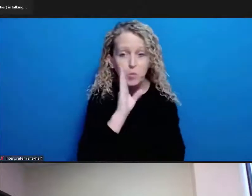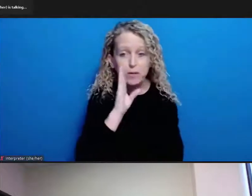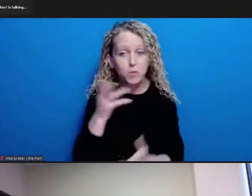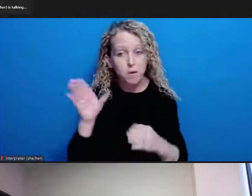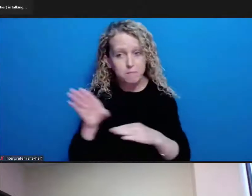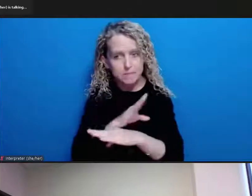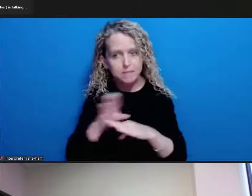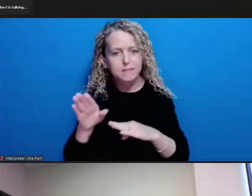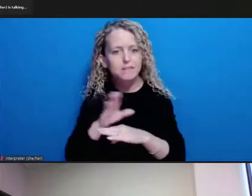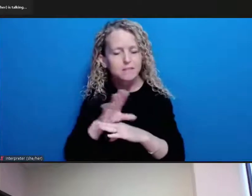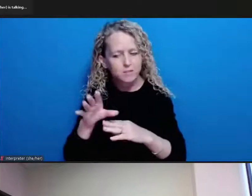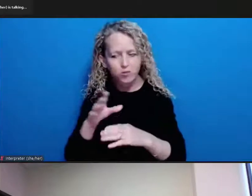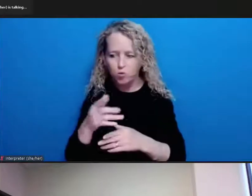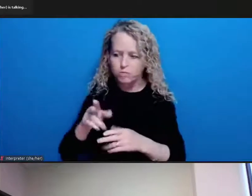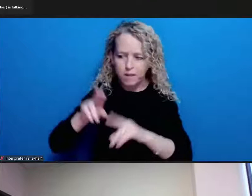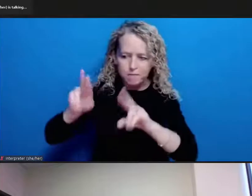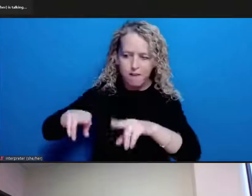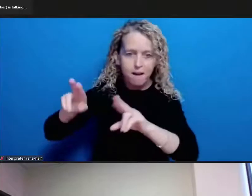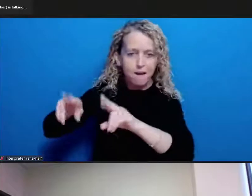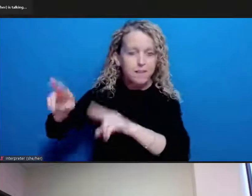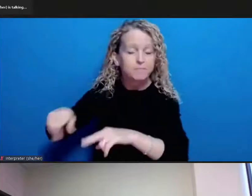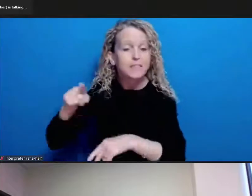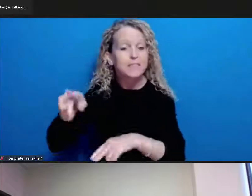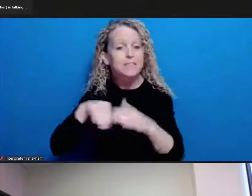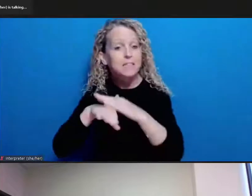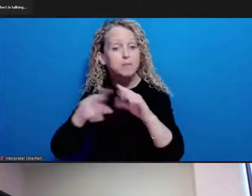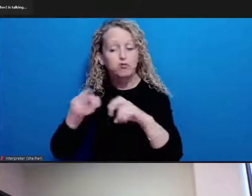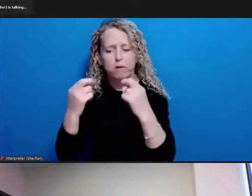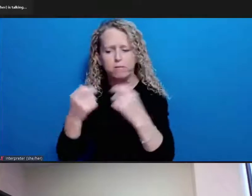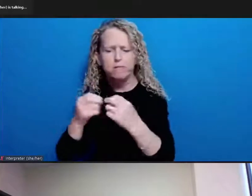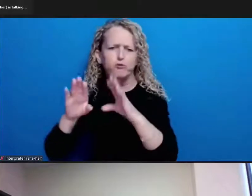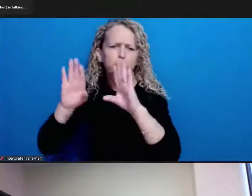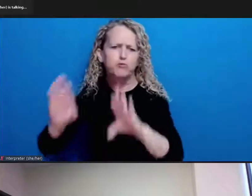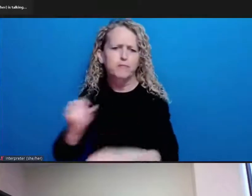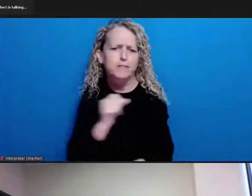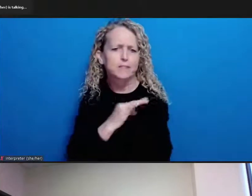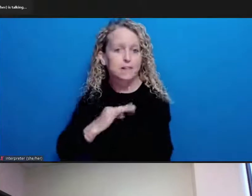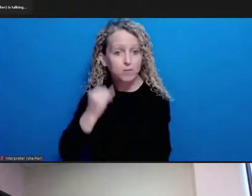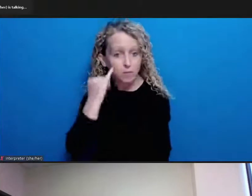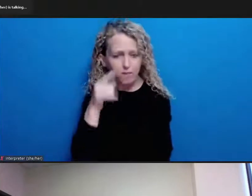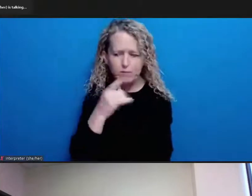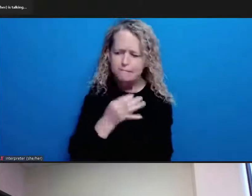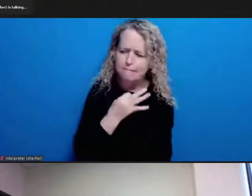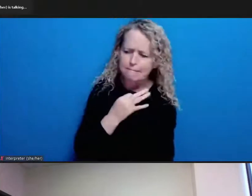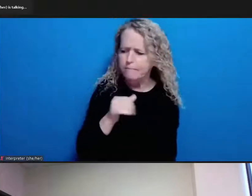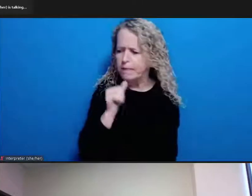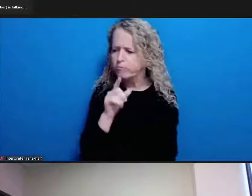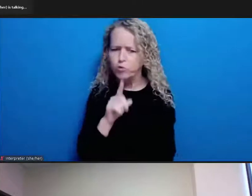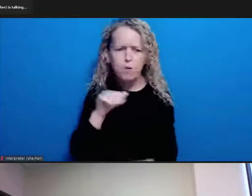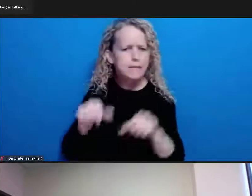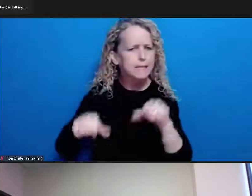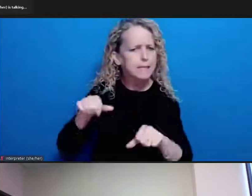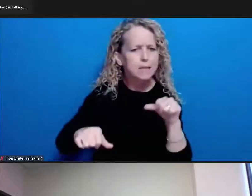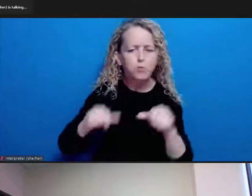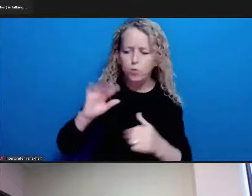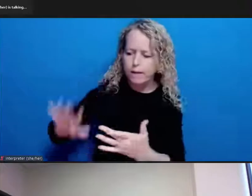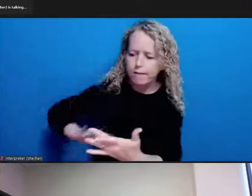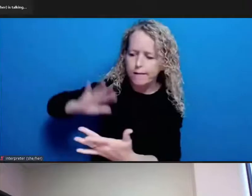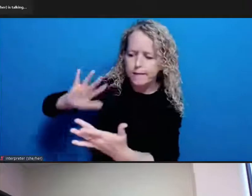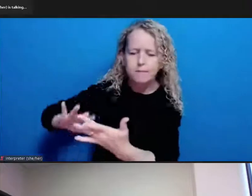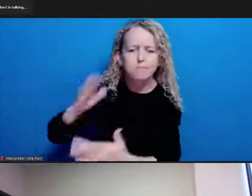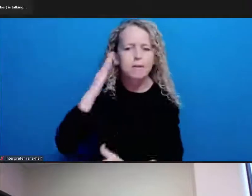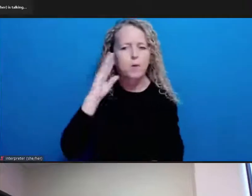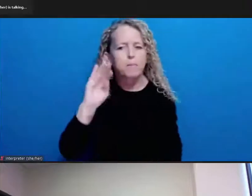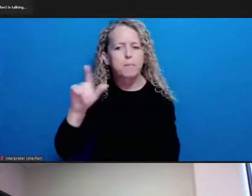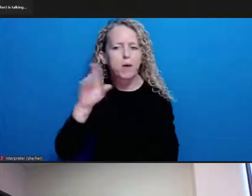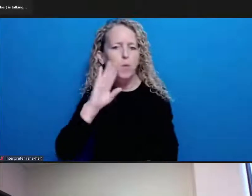Accessibility Directorate, they have great people there helping. So if anybody has questions about those, you can reach out. I know they'll mention that later, but they can definitely reach